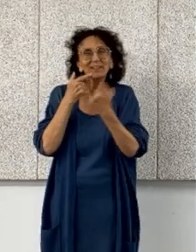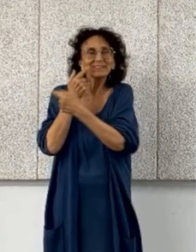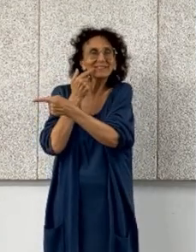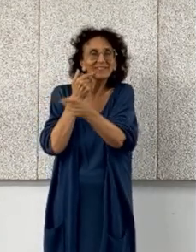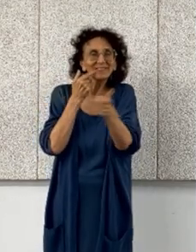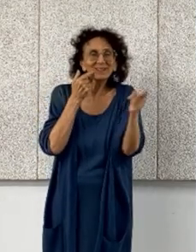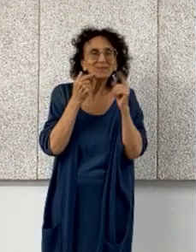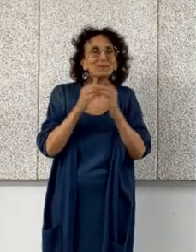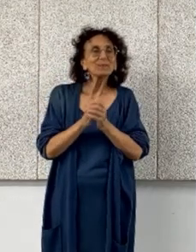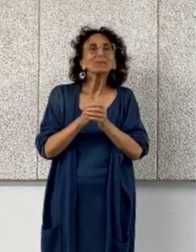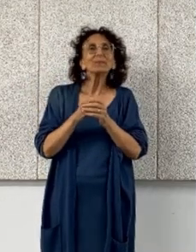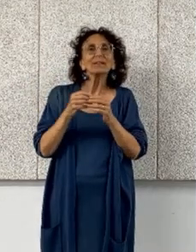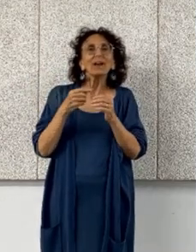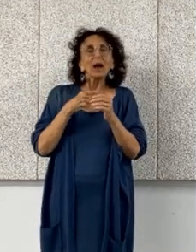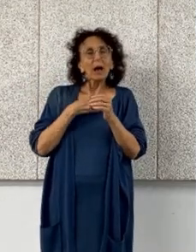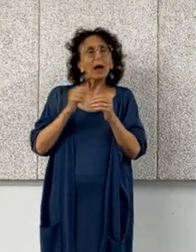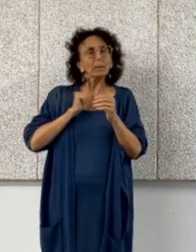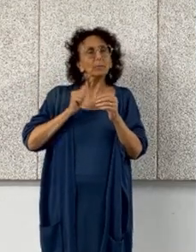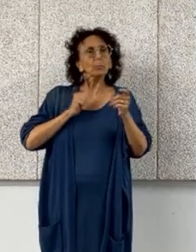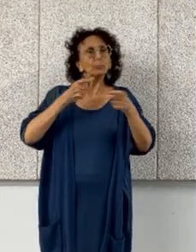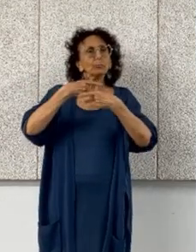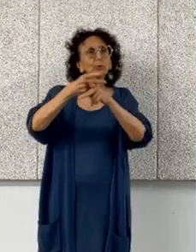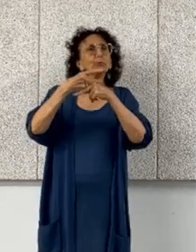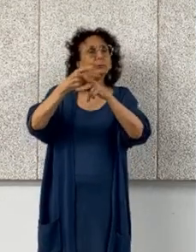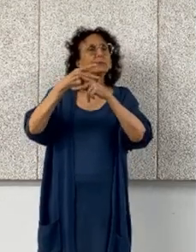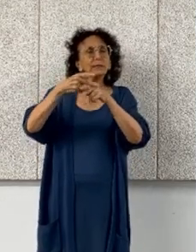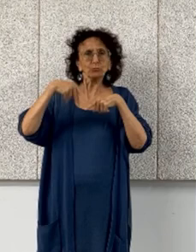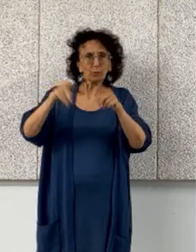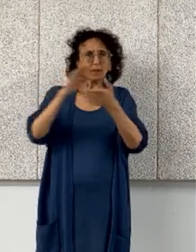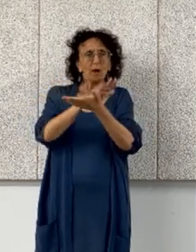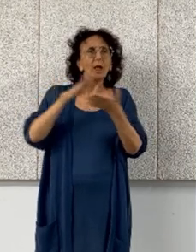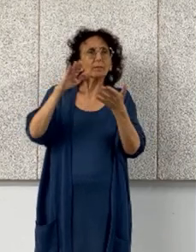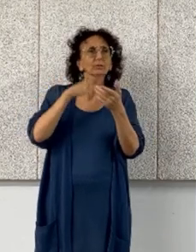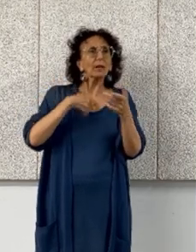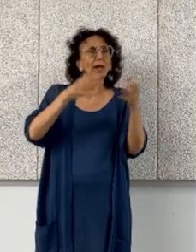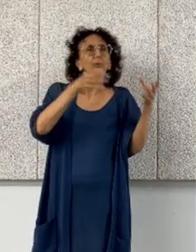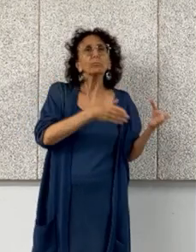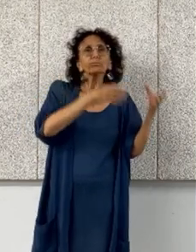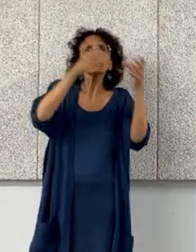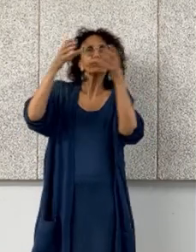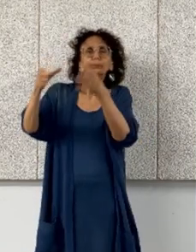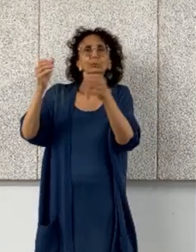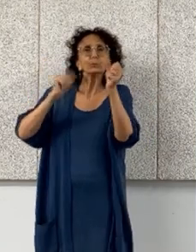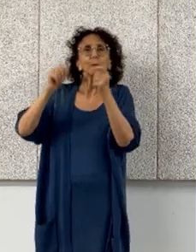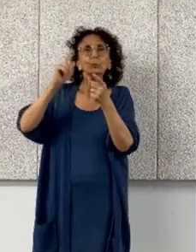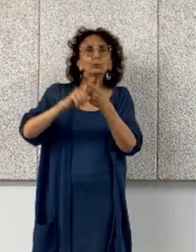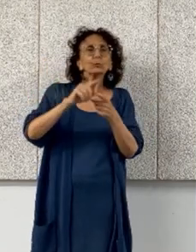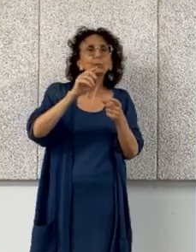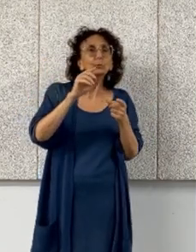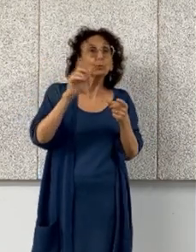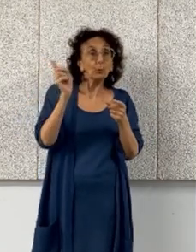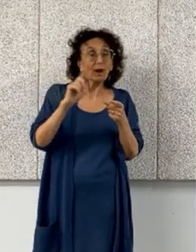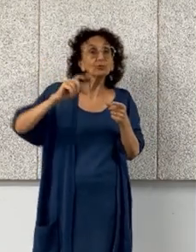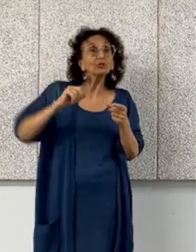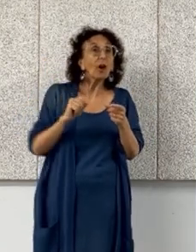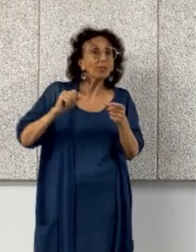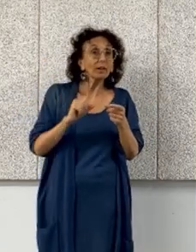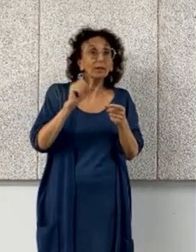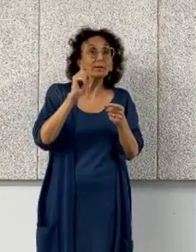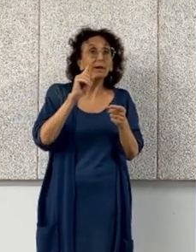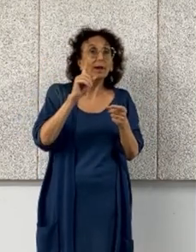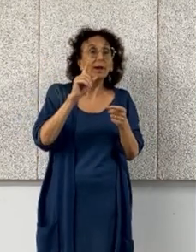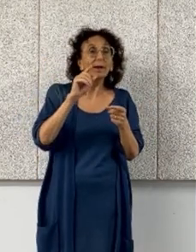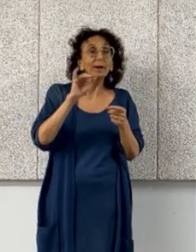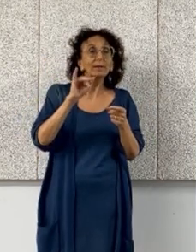I was sort of producing a bunch in college, and we took a show to the Edinburgh Fringe Festival, and that